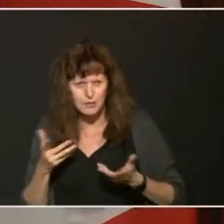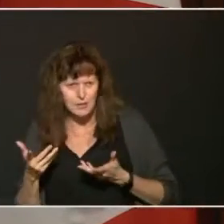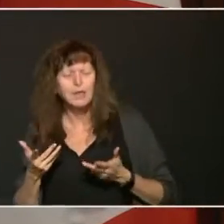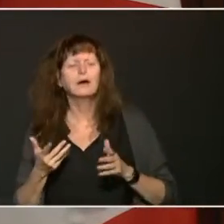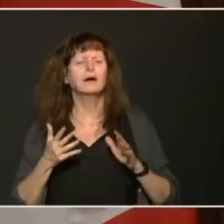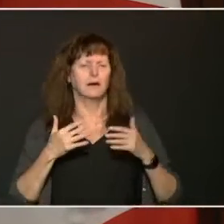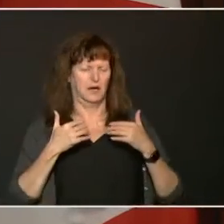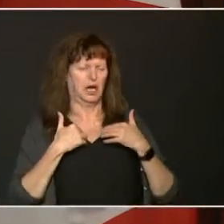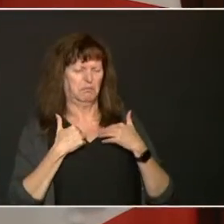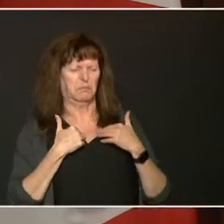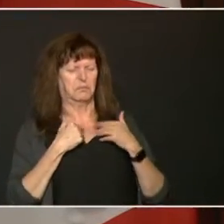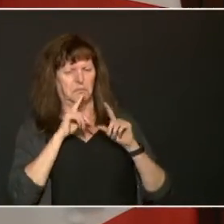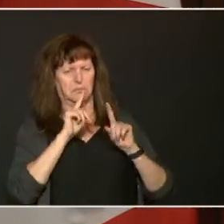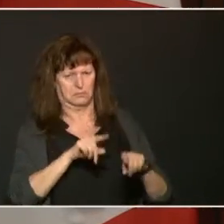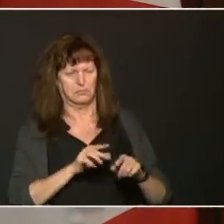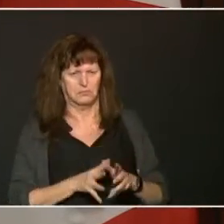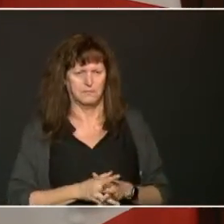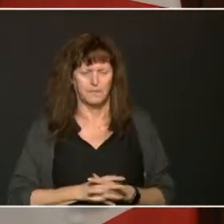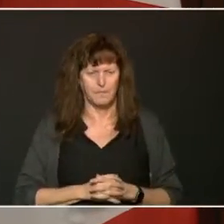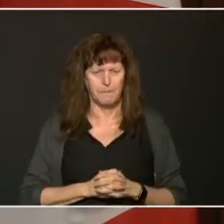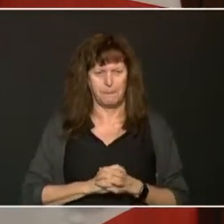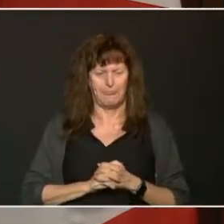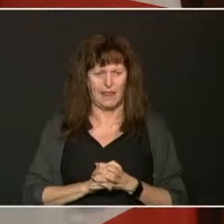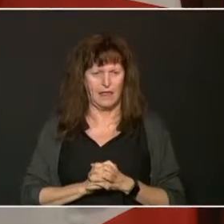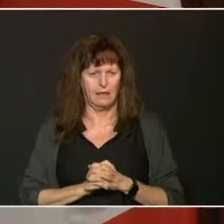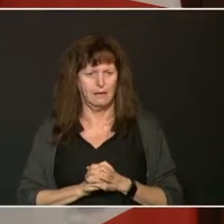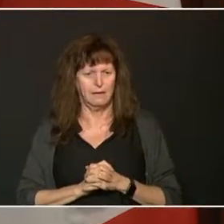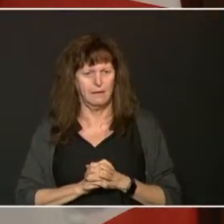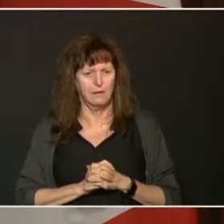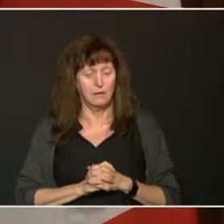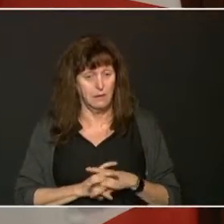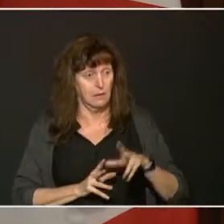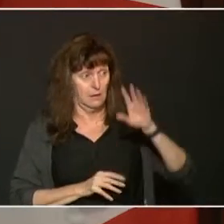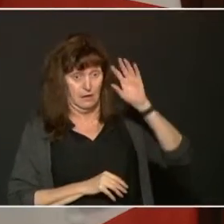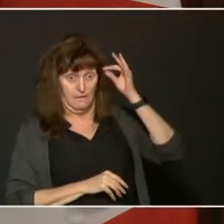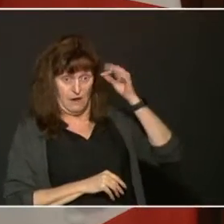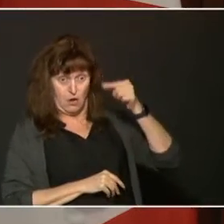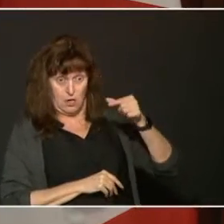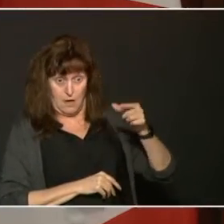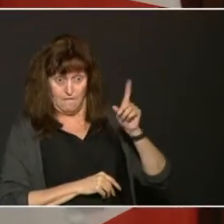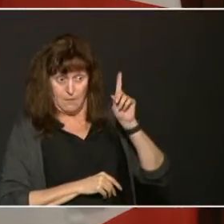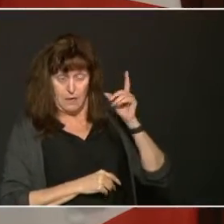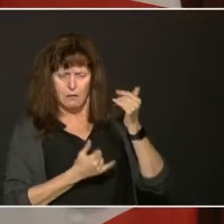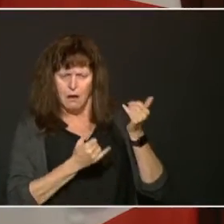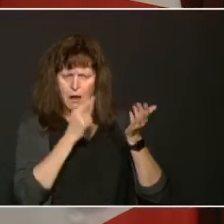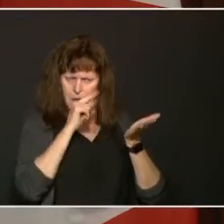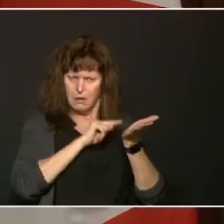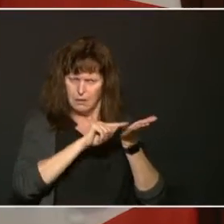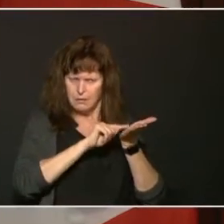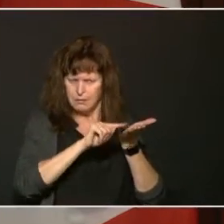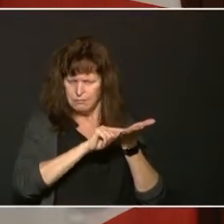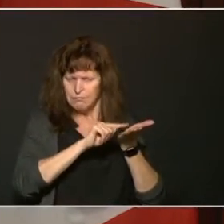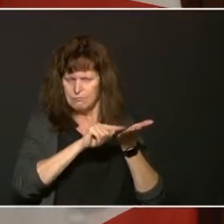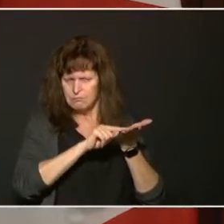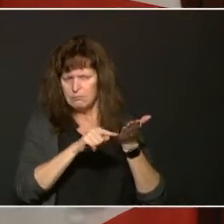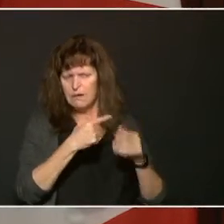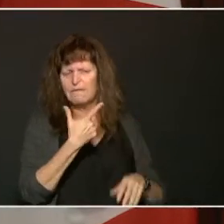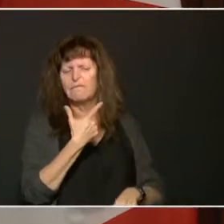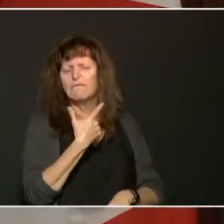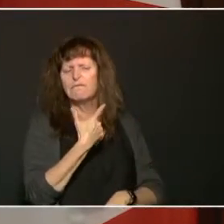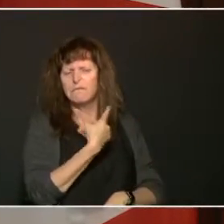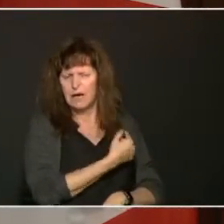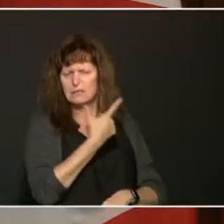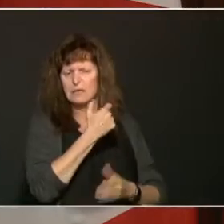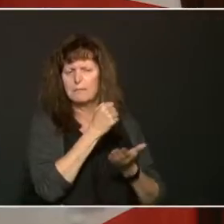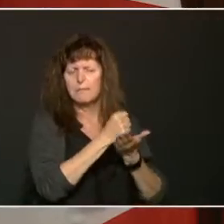I understand that the federal government is actively looking at the issue of a vaccine passport or some way of certifying that